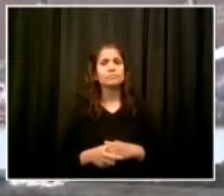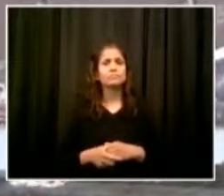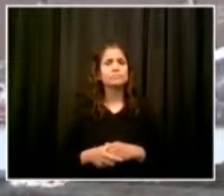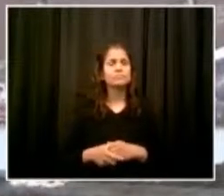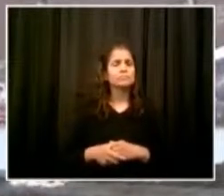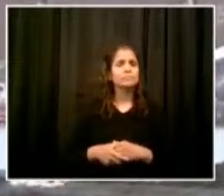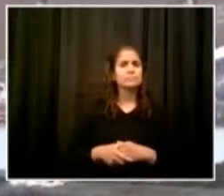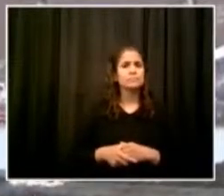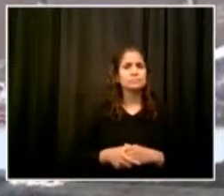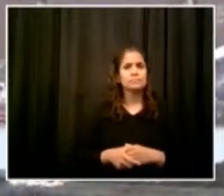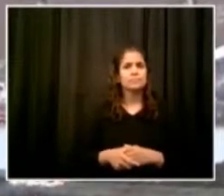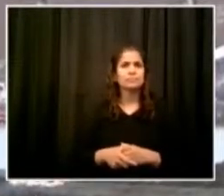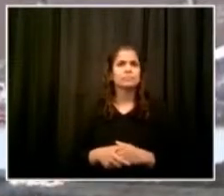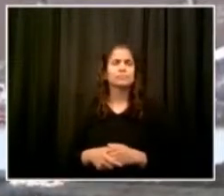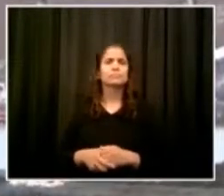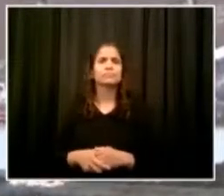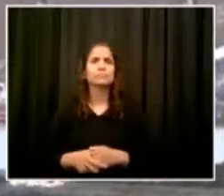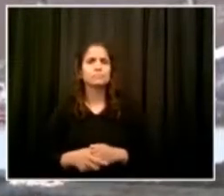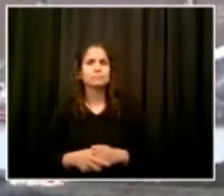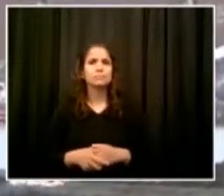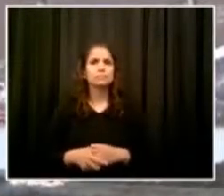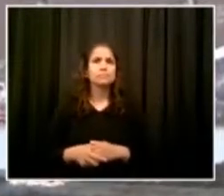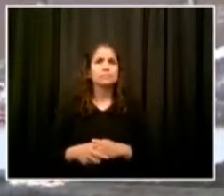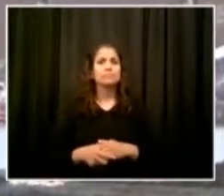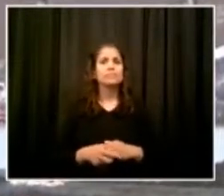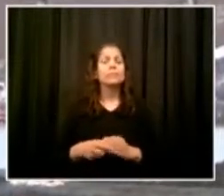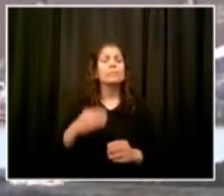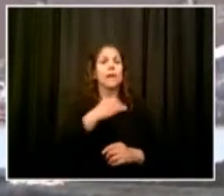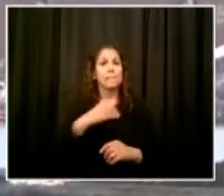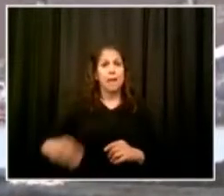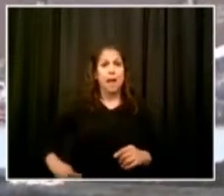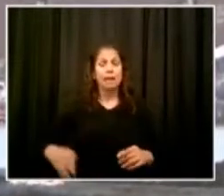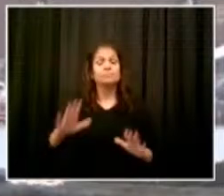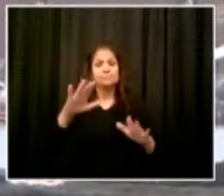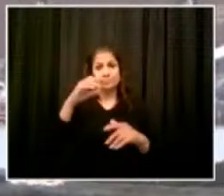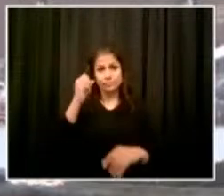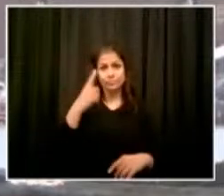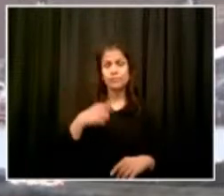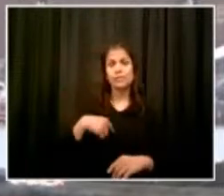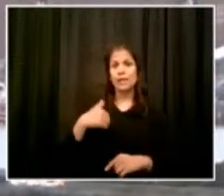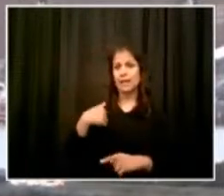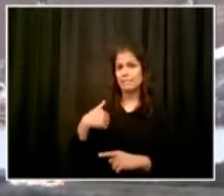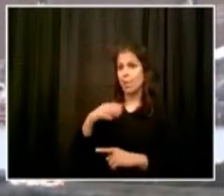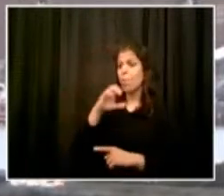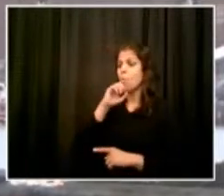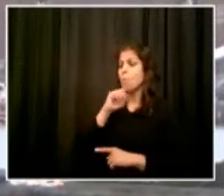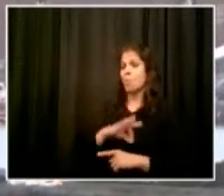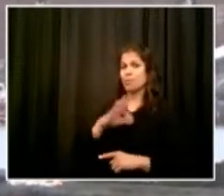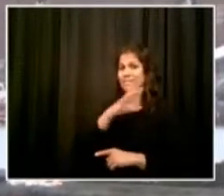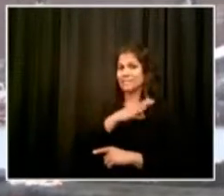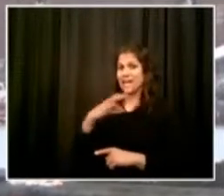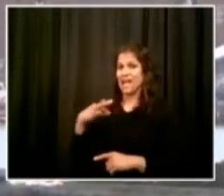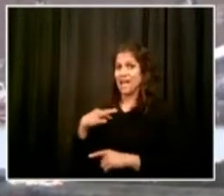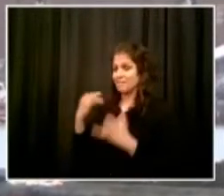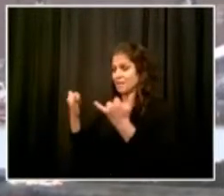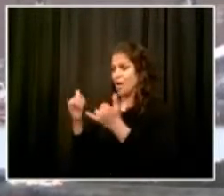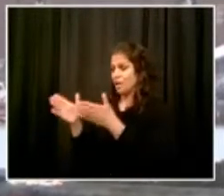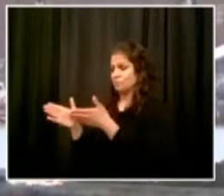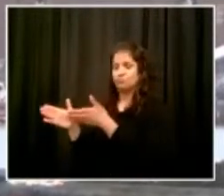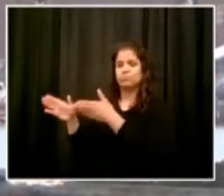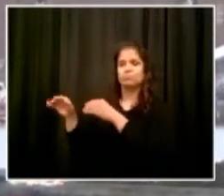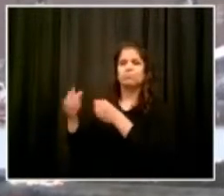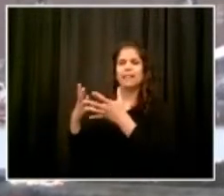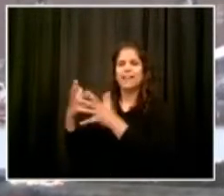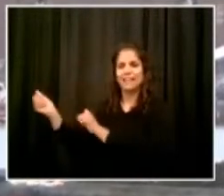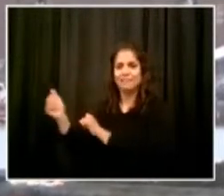difference between former staff and current staff. Current staff, we had a good conversation yesterday, and I intend to spend time with